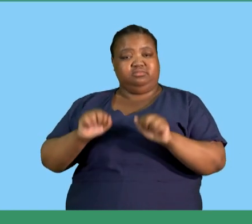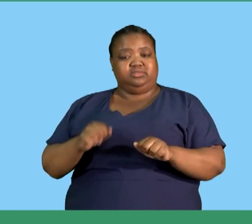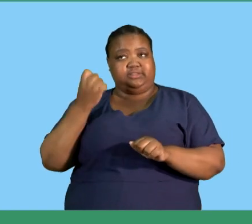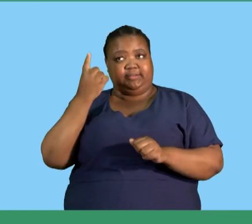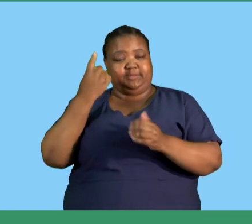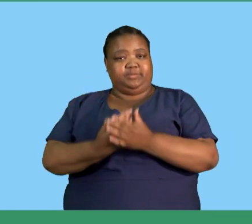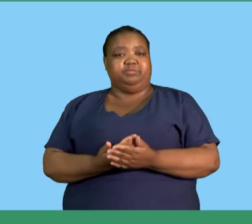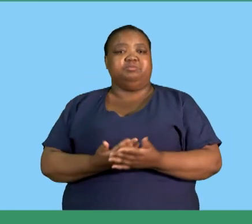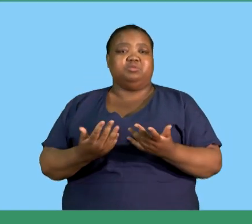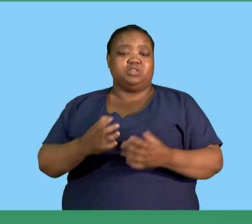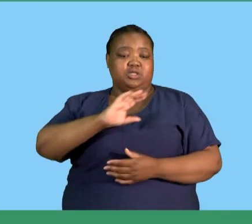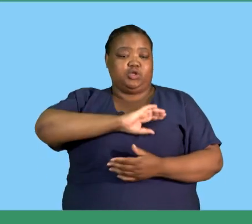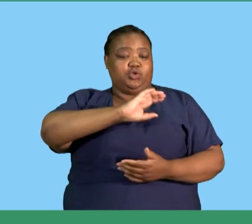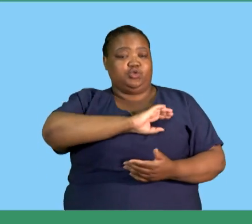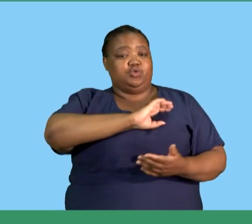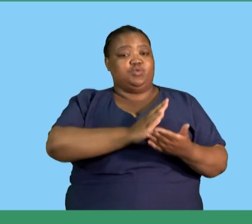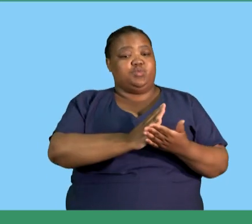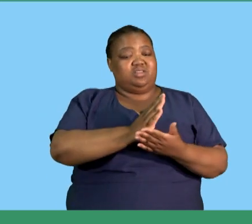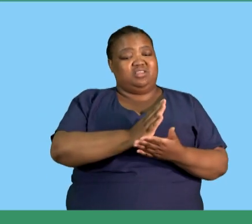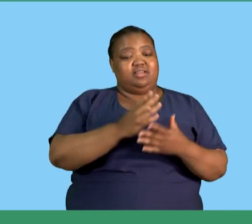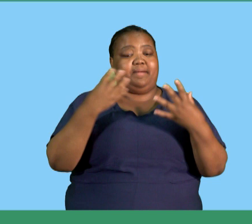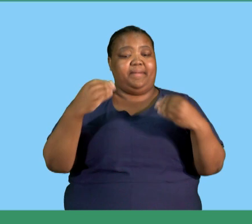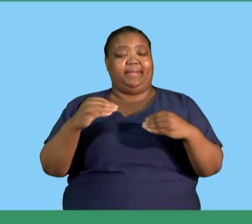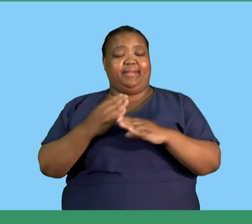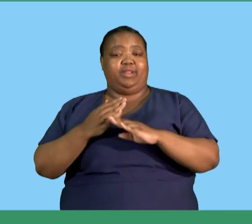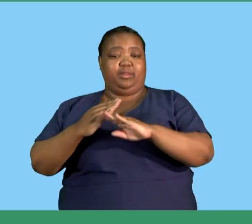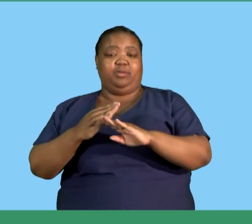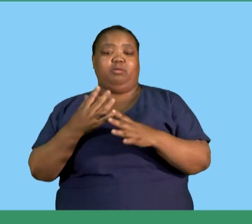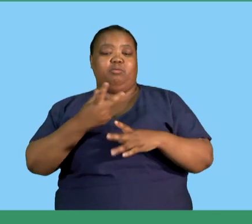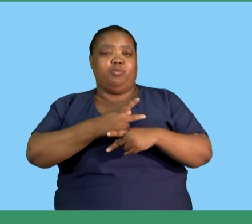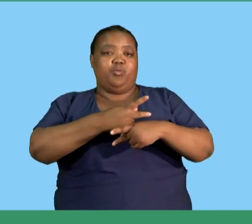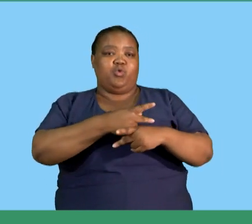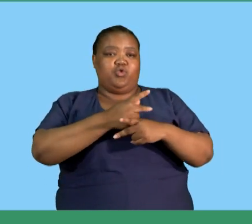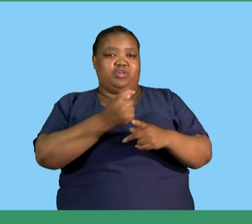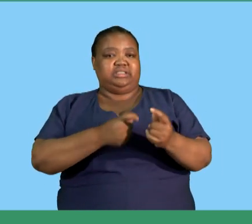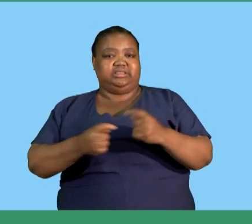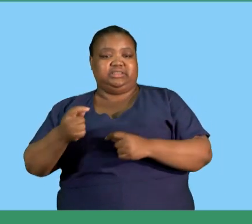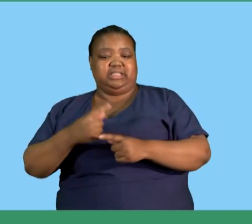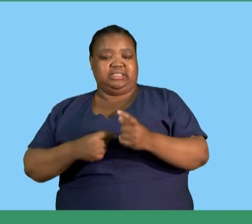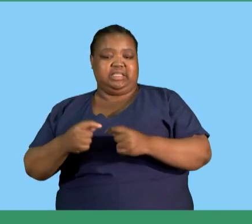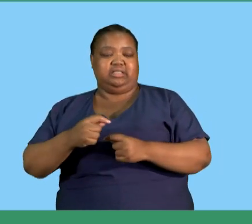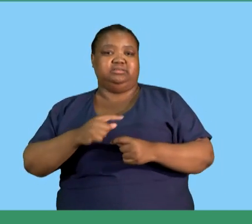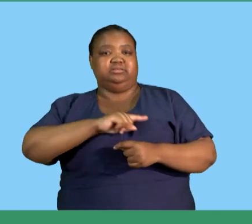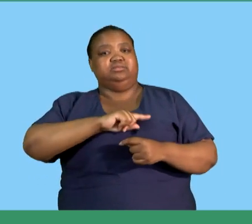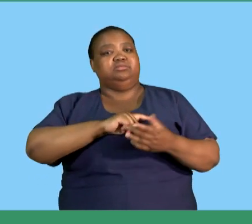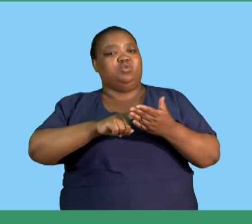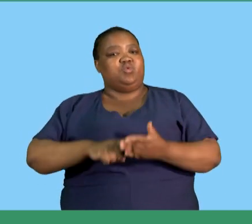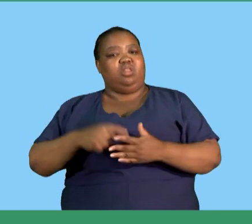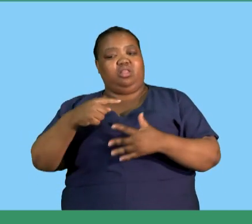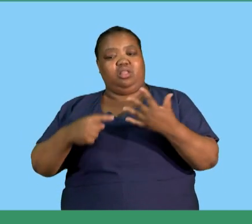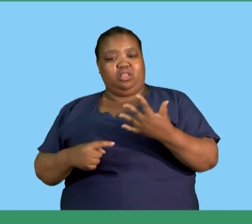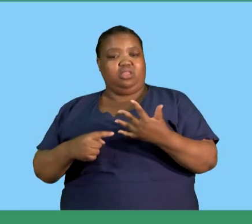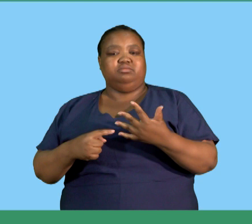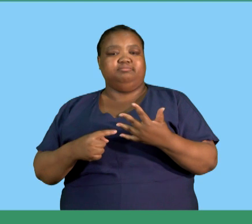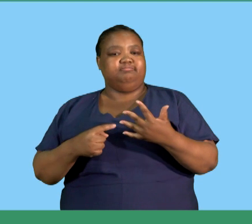says here consumer rights may prevent businesses from selling products if they do not meet certain requirements. Remember, with